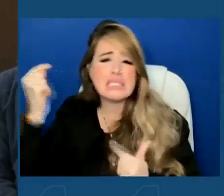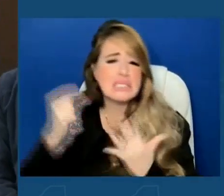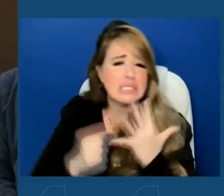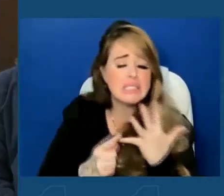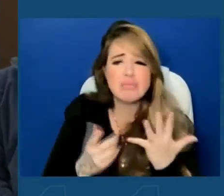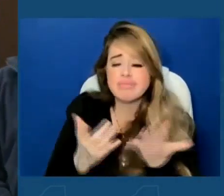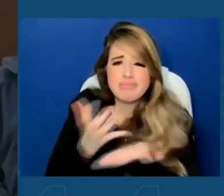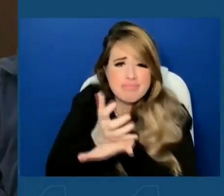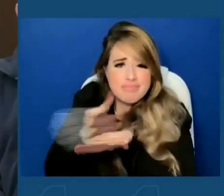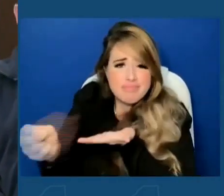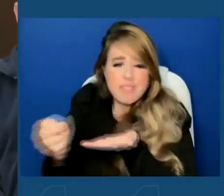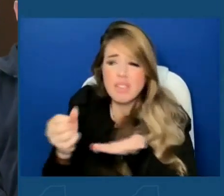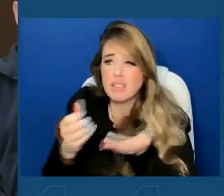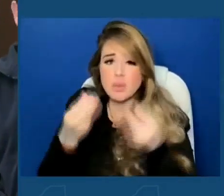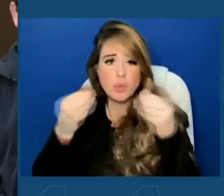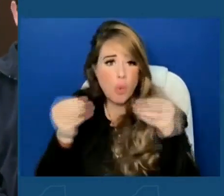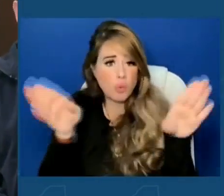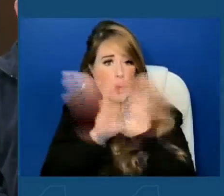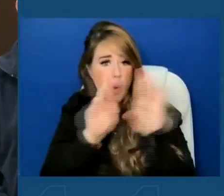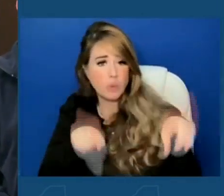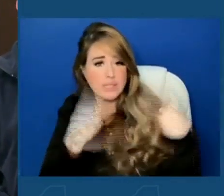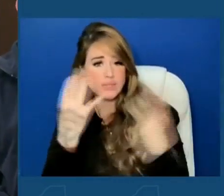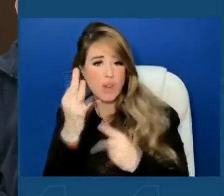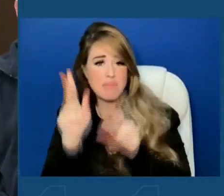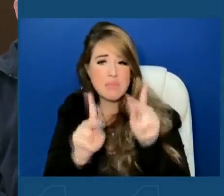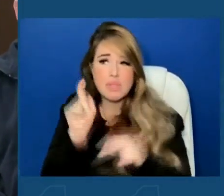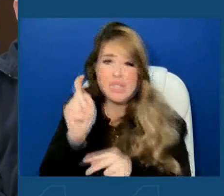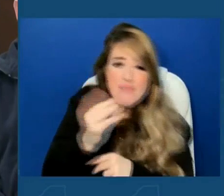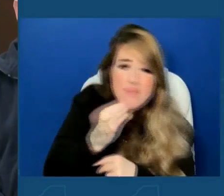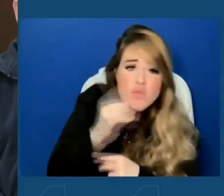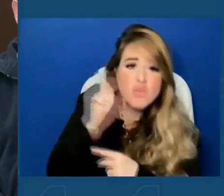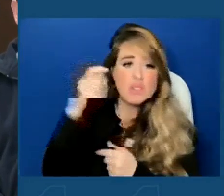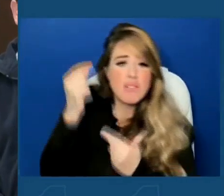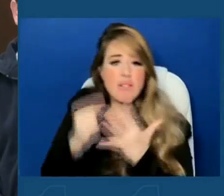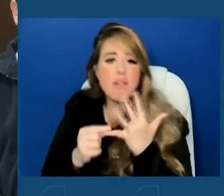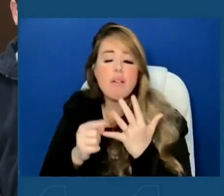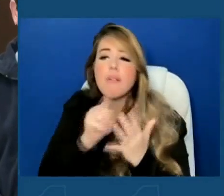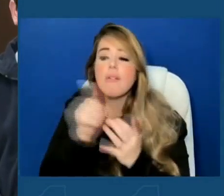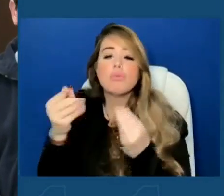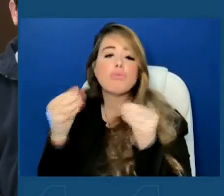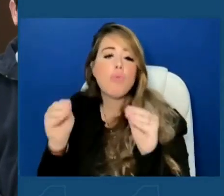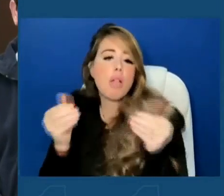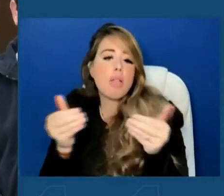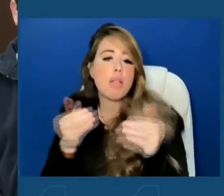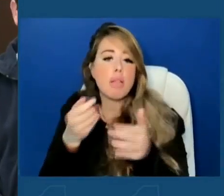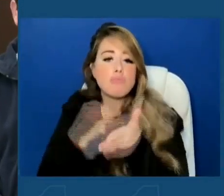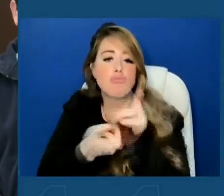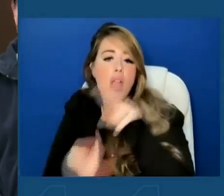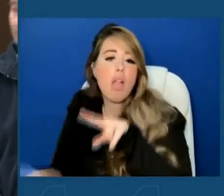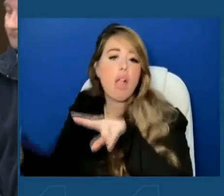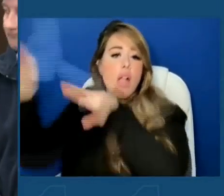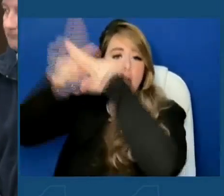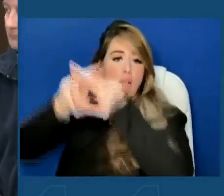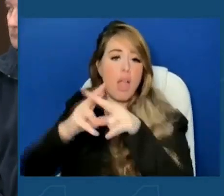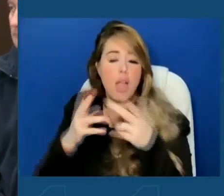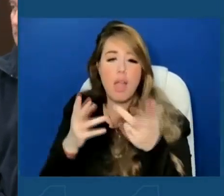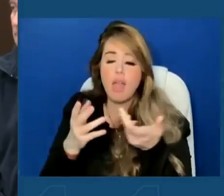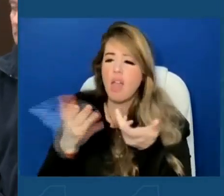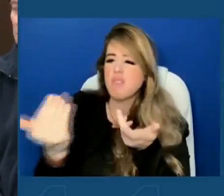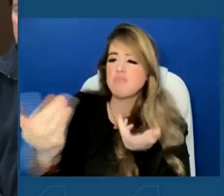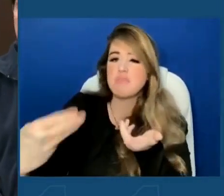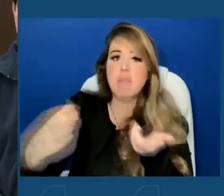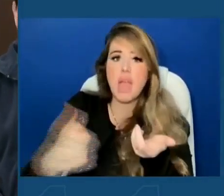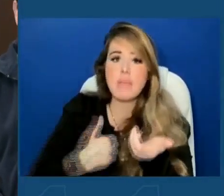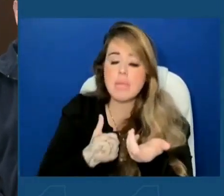the stores have been closed since Friday, well then shame on them, and they're going to meet the law in a way that they probably did not encounter. So we're going to be going after